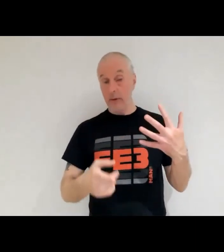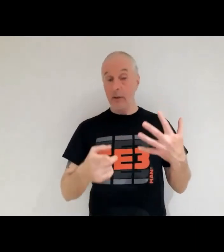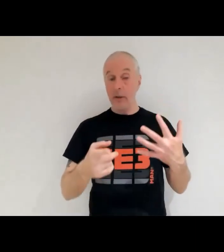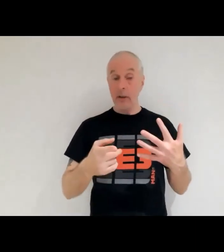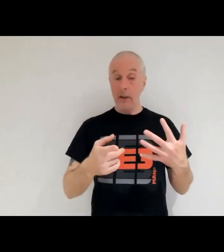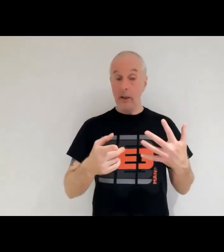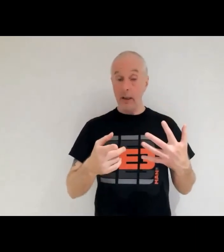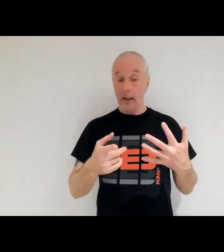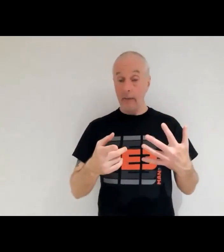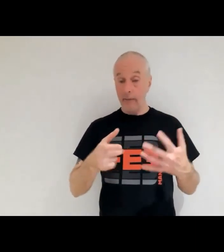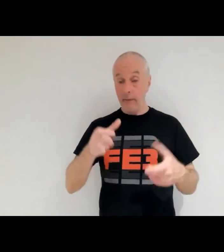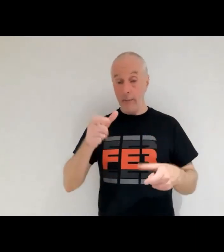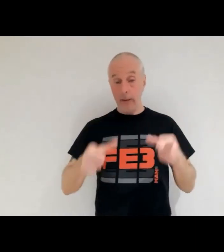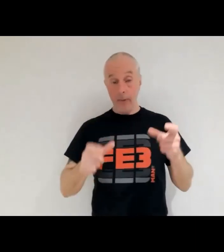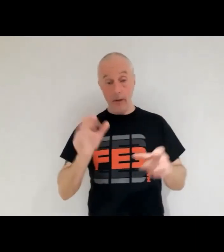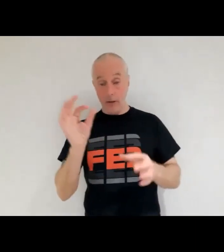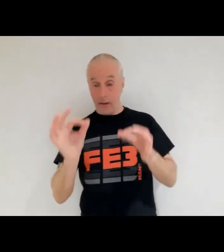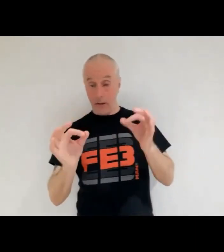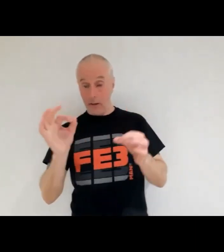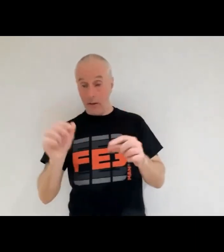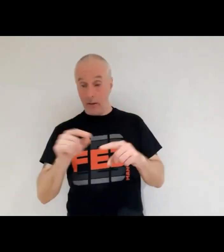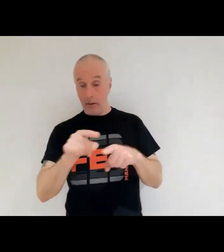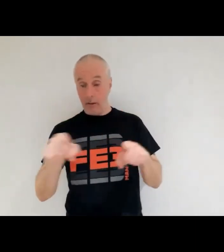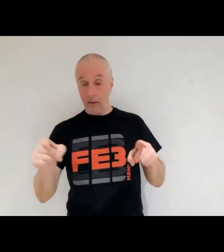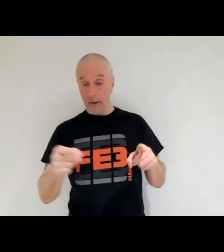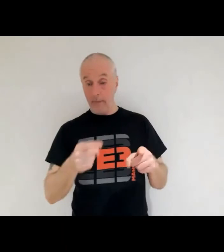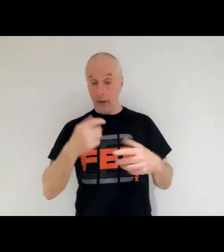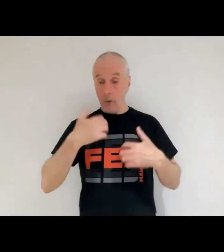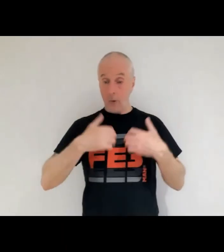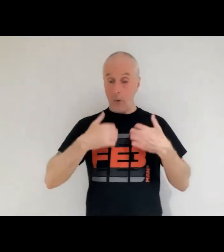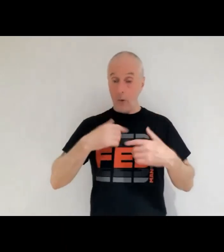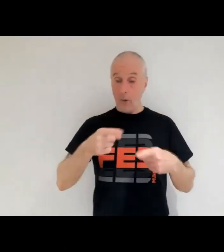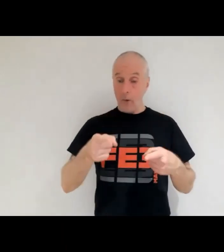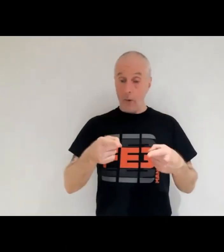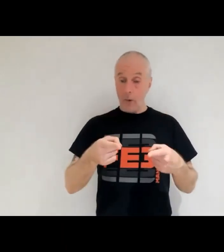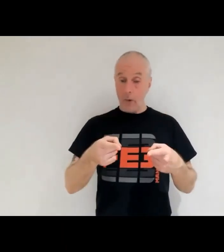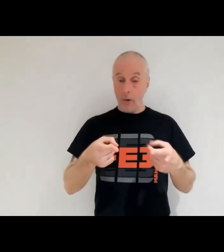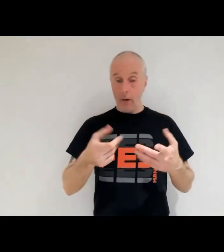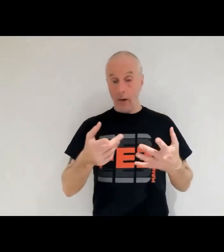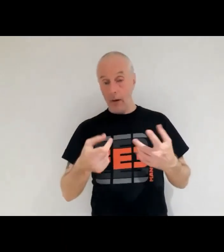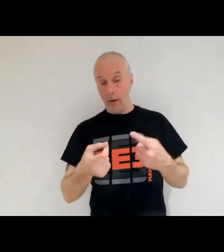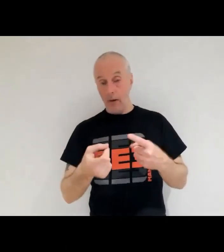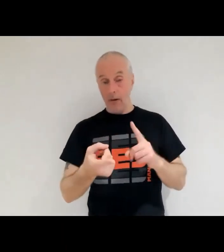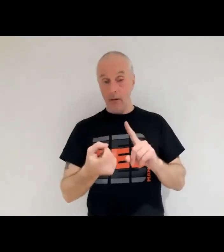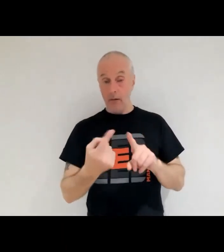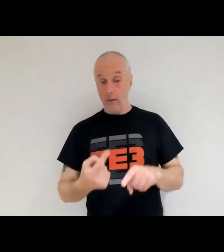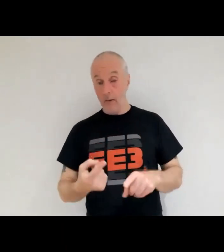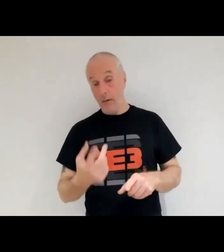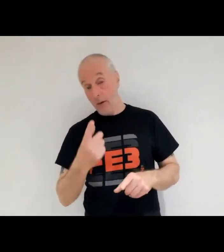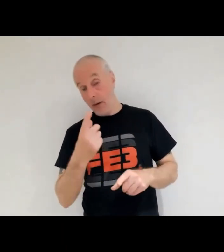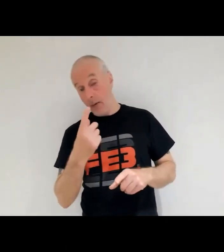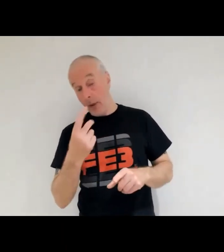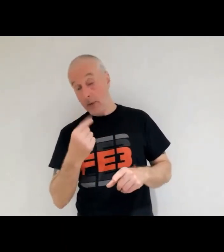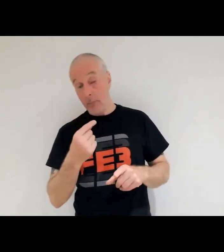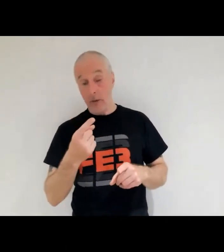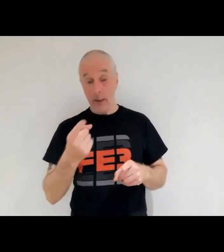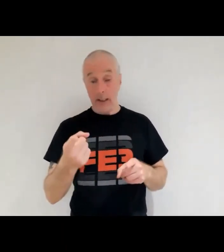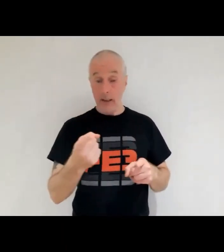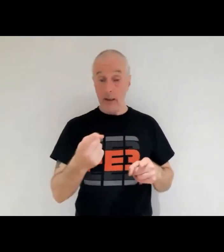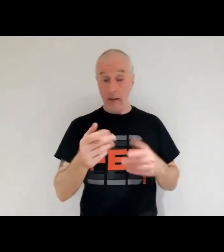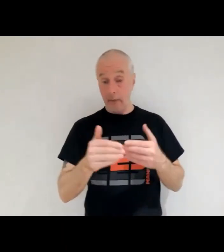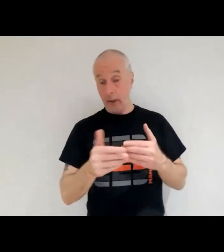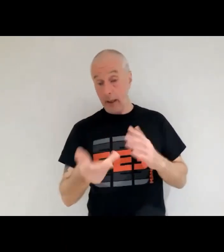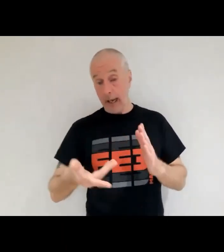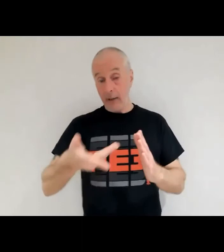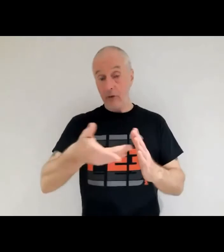people are more interested, I'm sure we can maybe set up a follow-up, or we could share some details about how they might get in touch